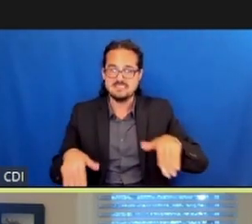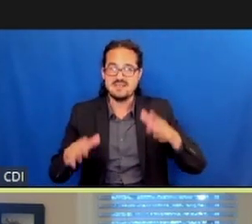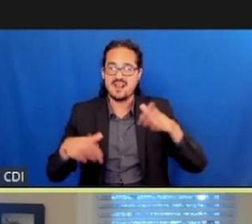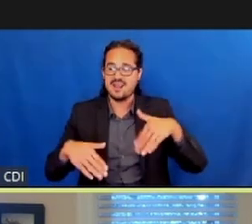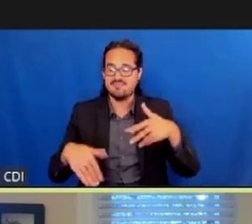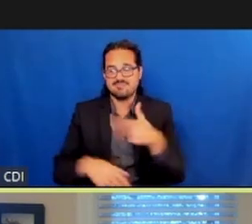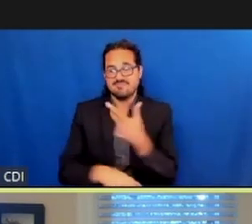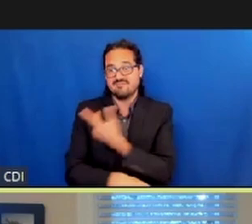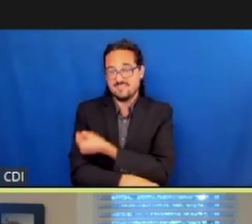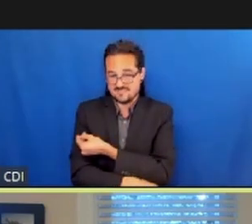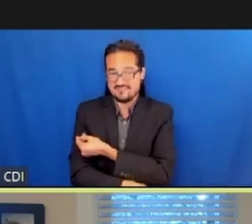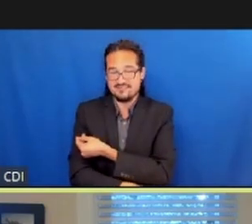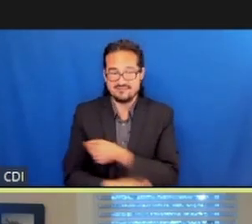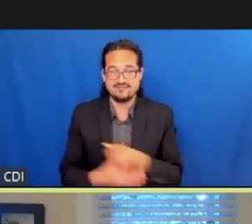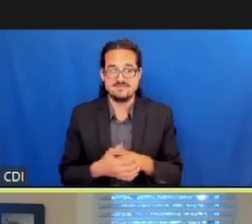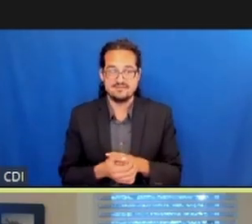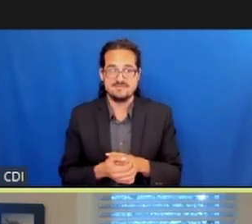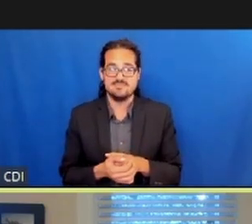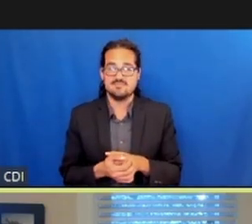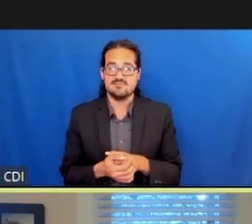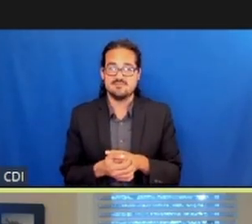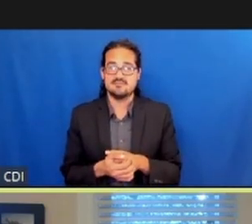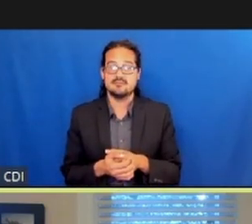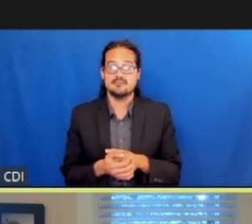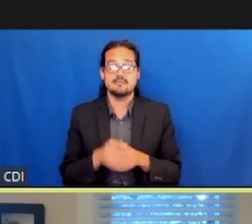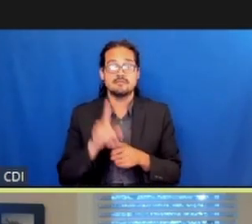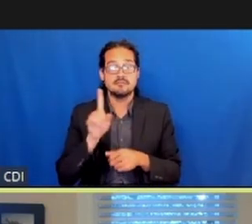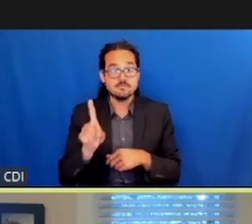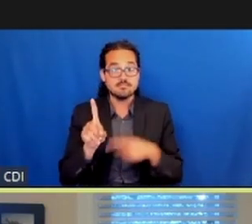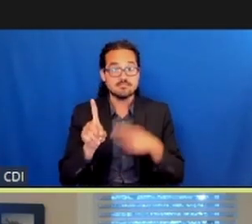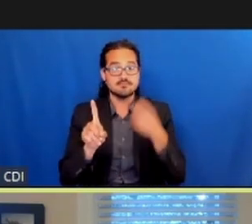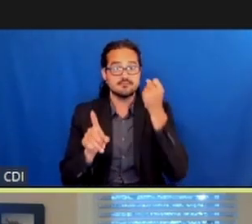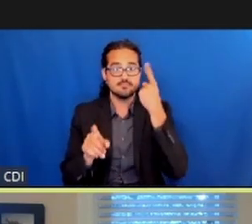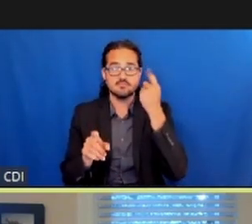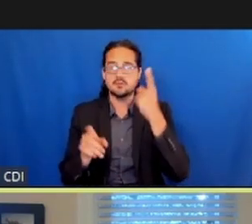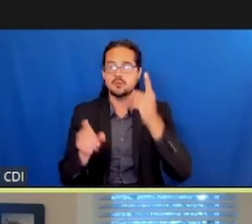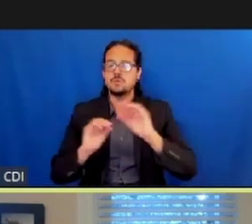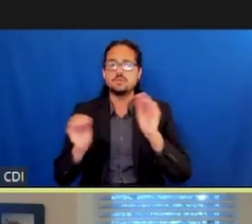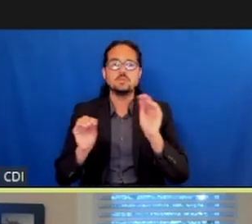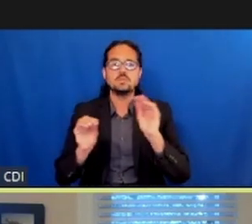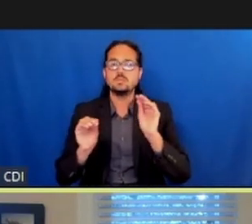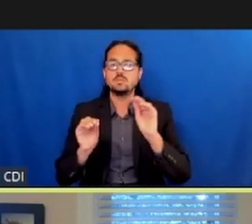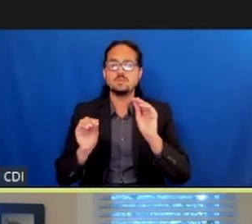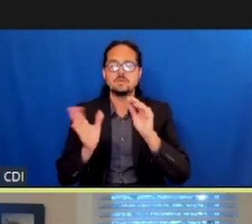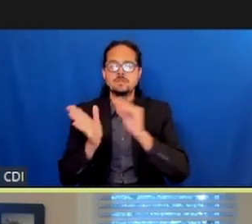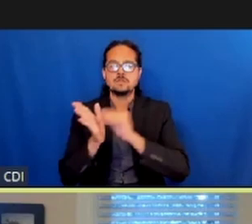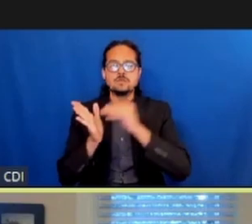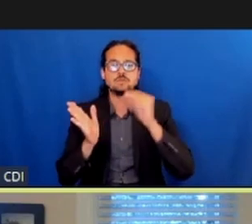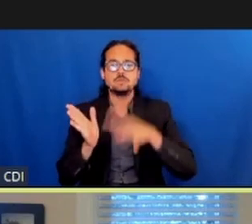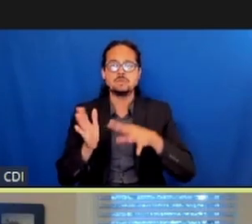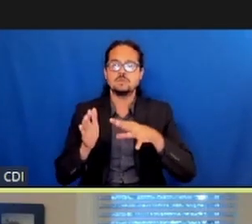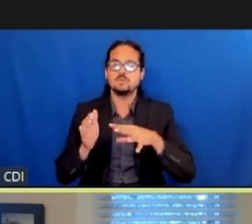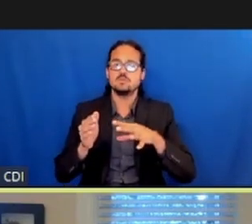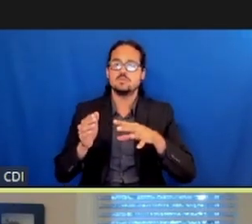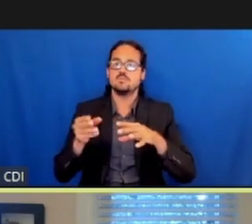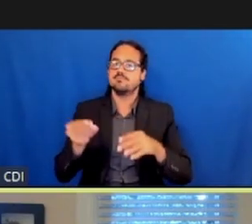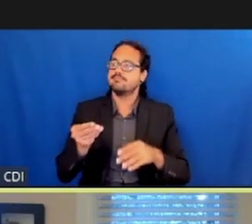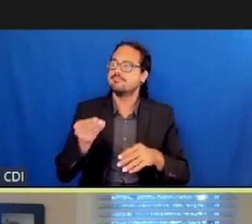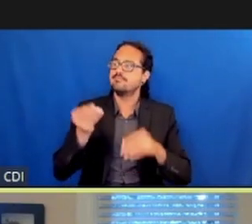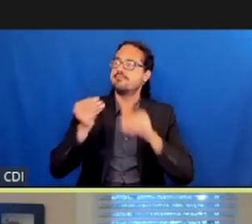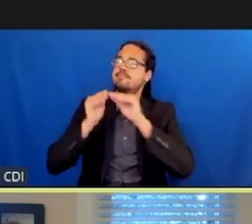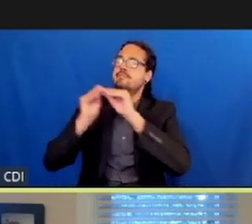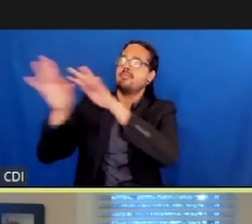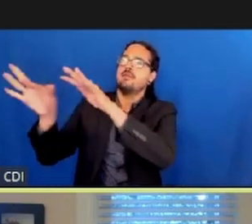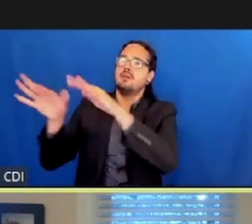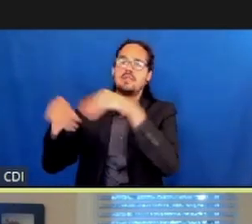were still, despite that outbreak, there were no students to adult transmission. So that schools are a safe place for teachers